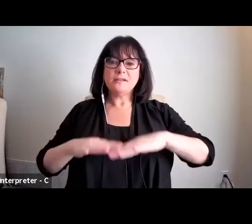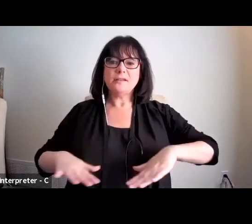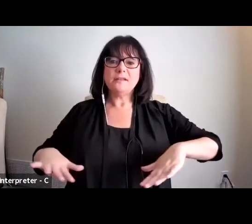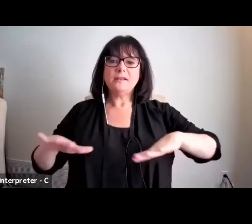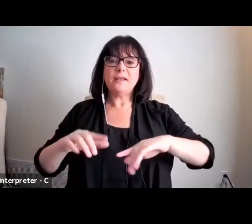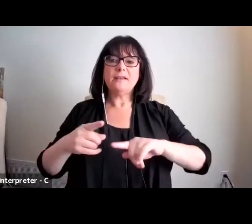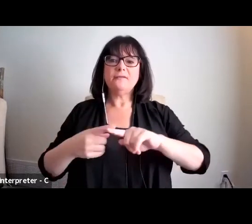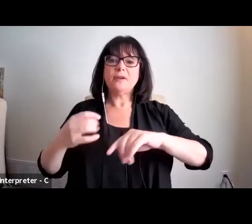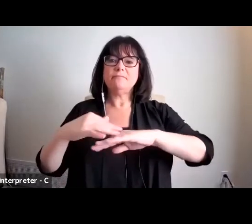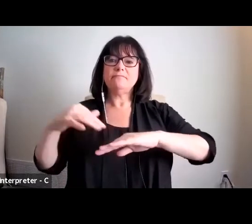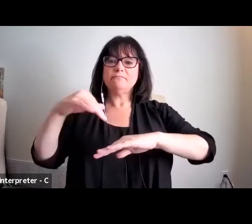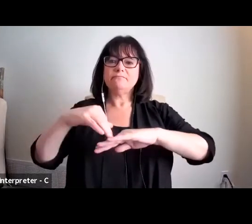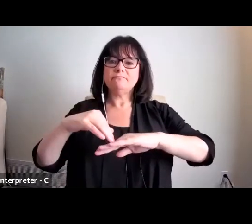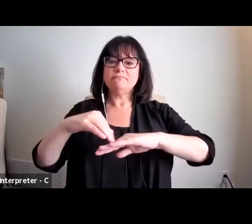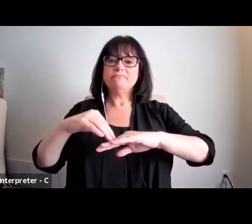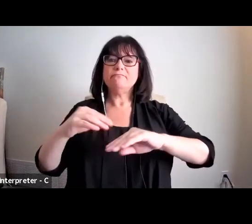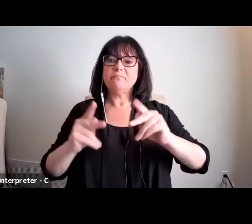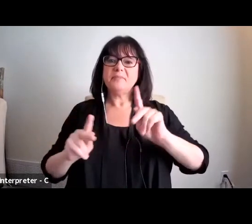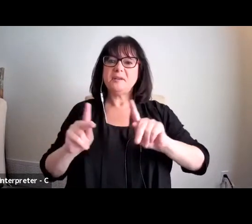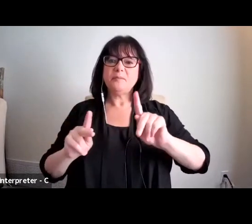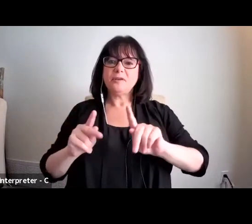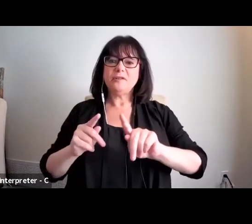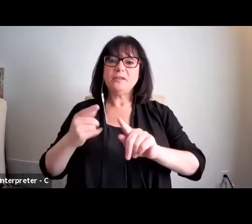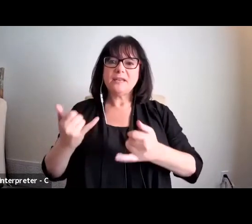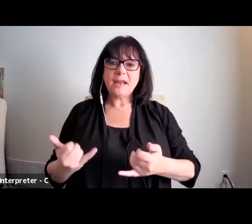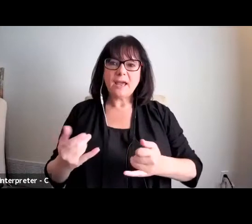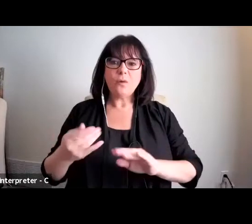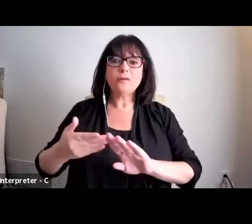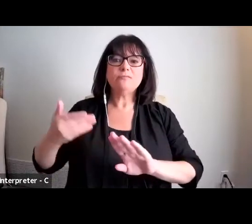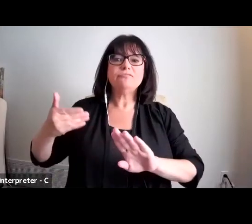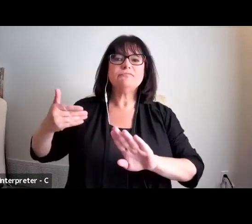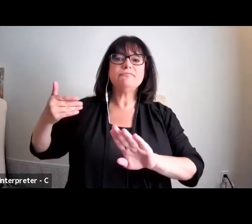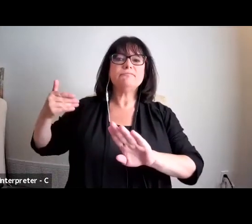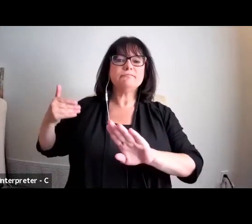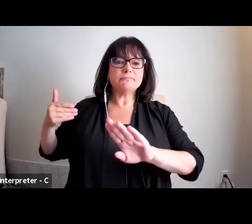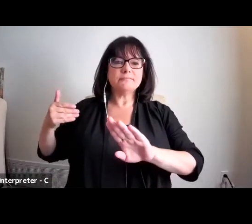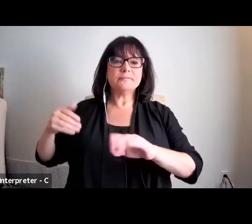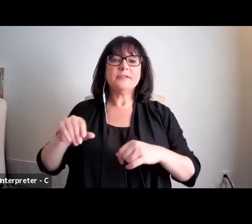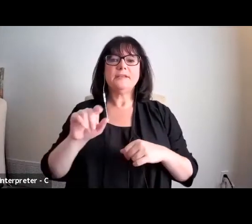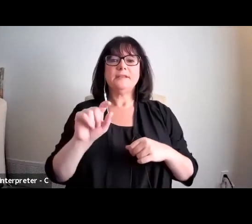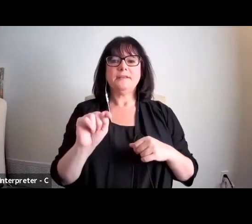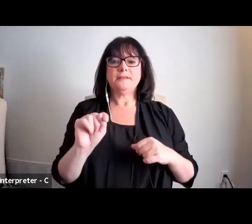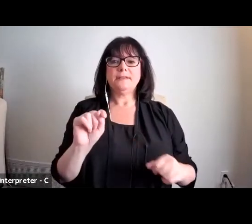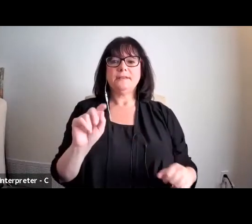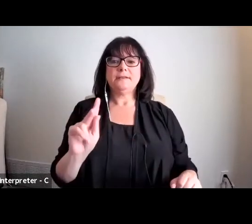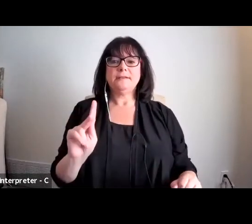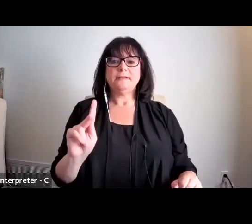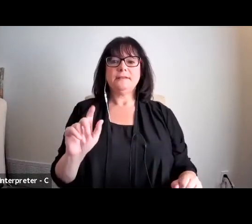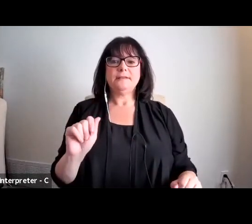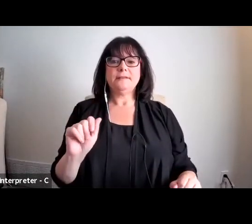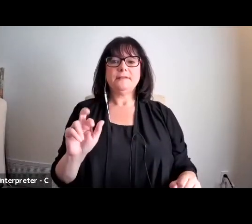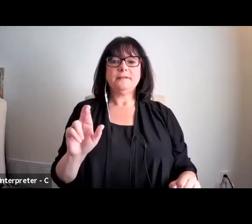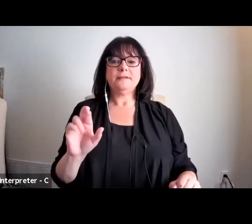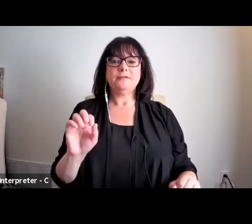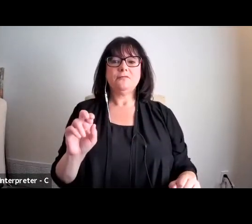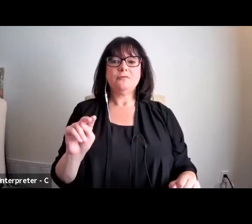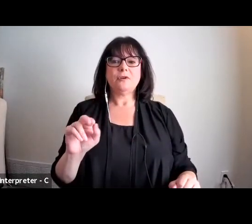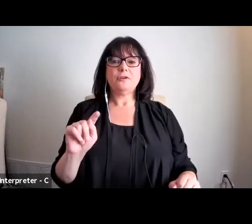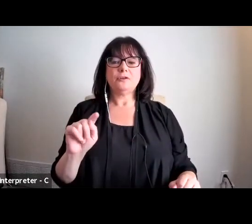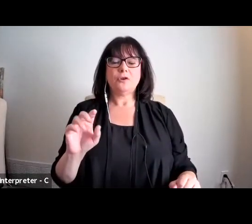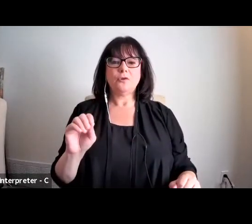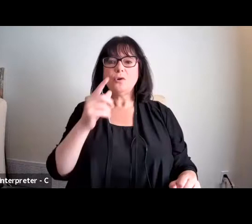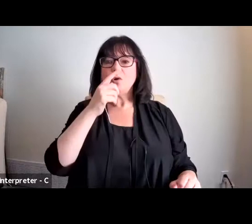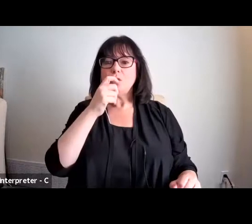nations. The area known as Tekaronto has been caretaken by the Anishinaabeg Nation, the